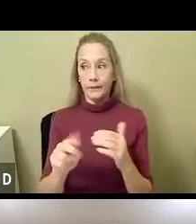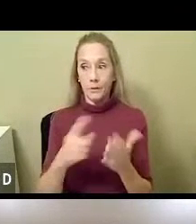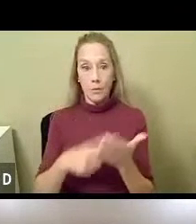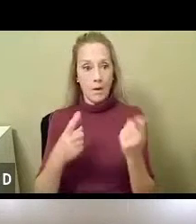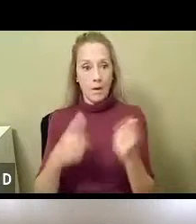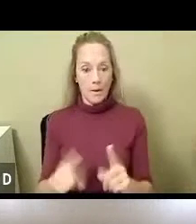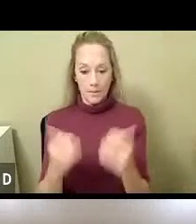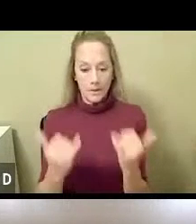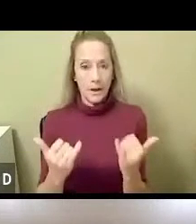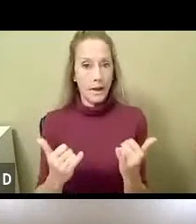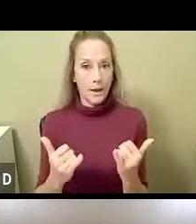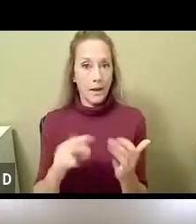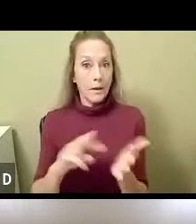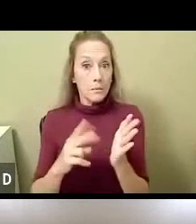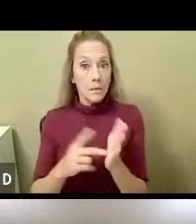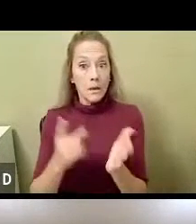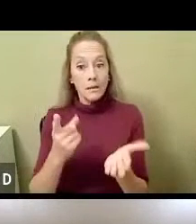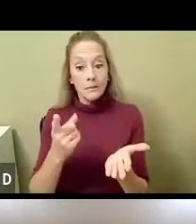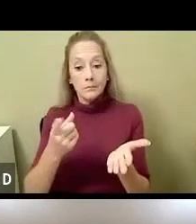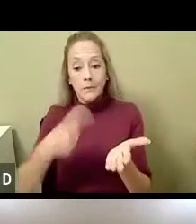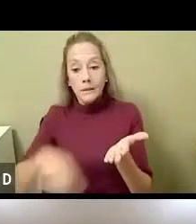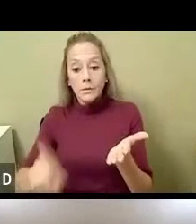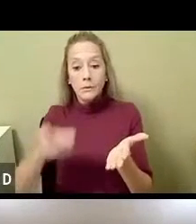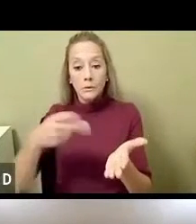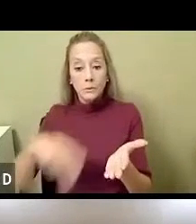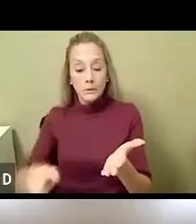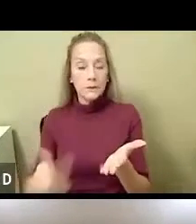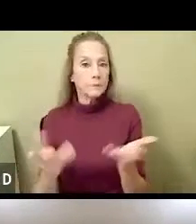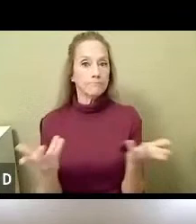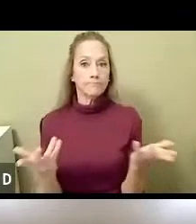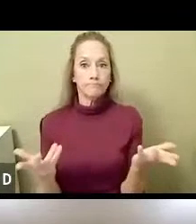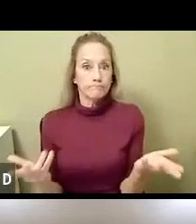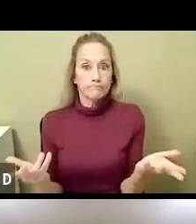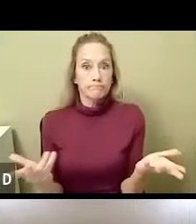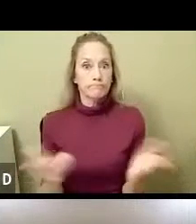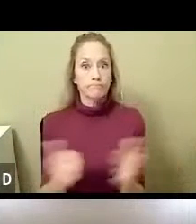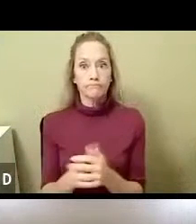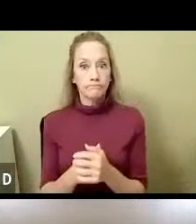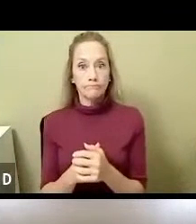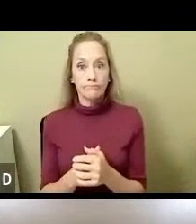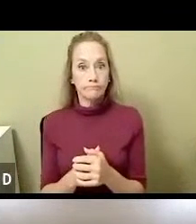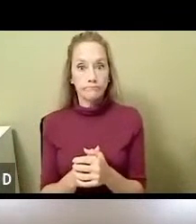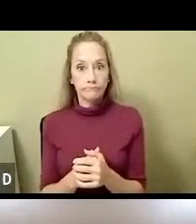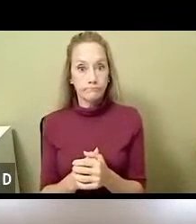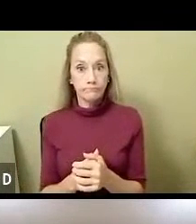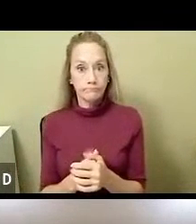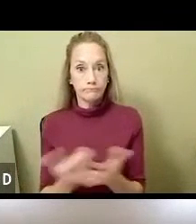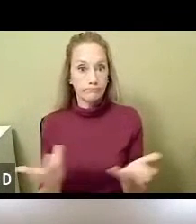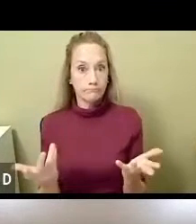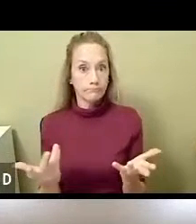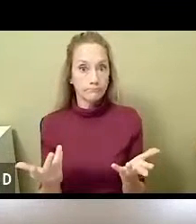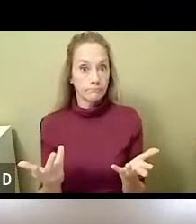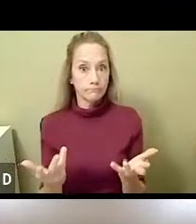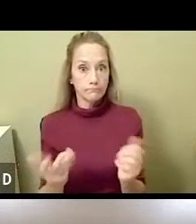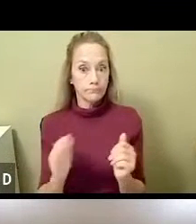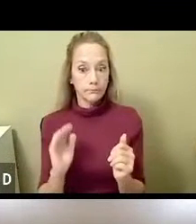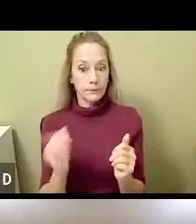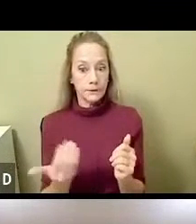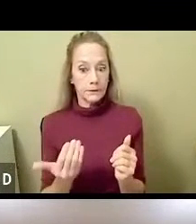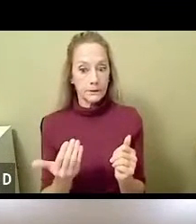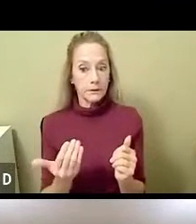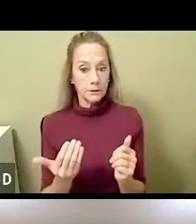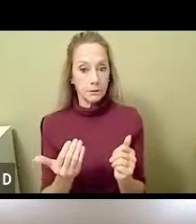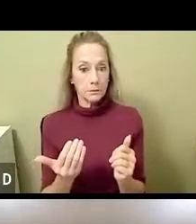in 1 or 2 weeks. And so, given that, it would seem that that's something we need to really